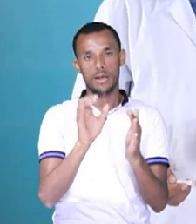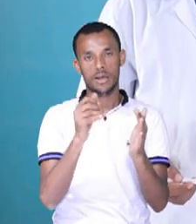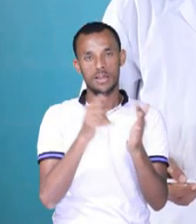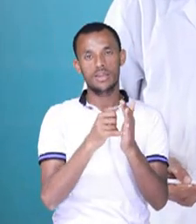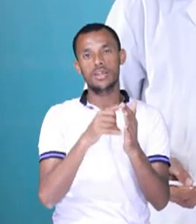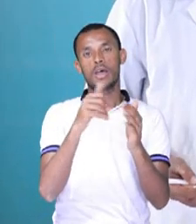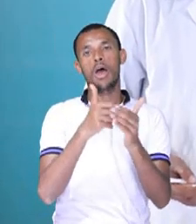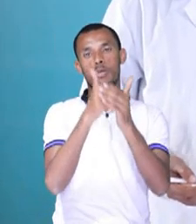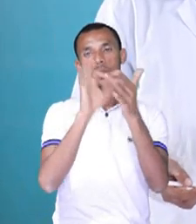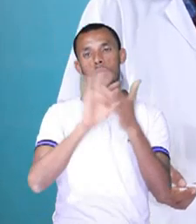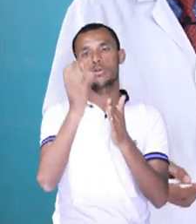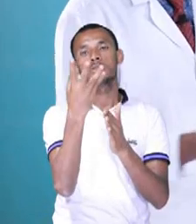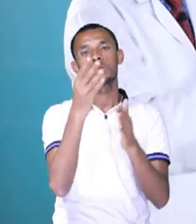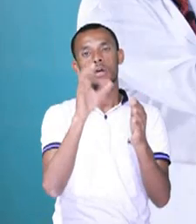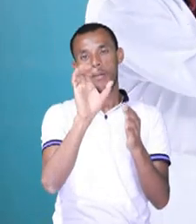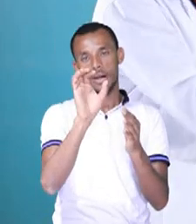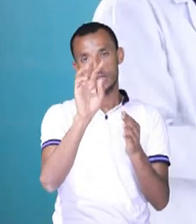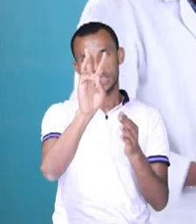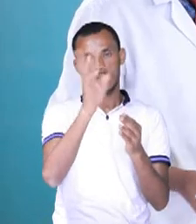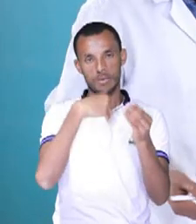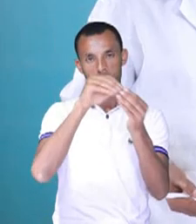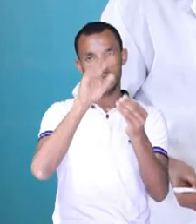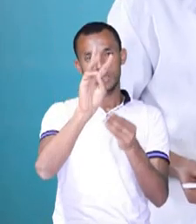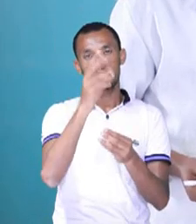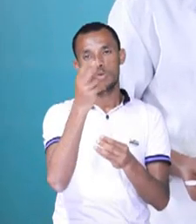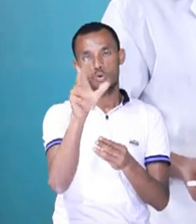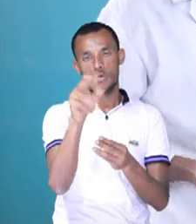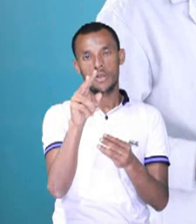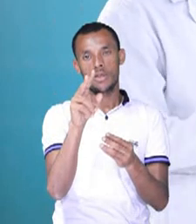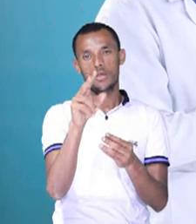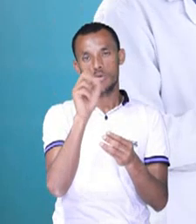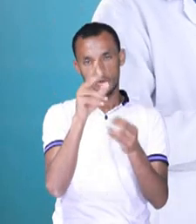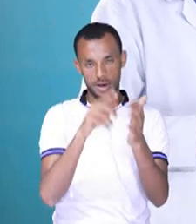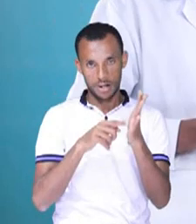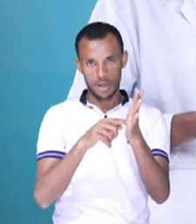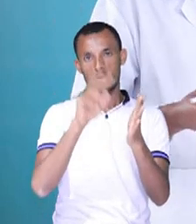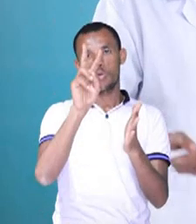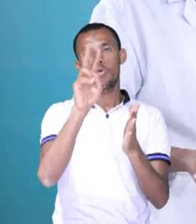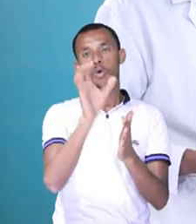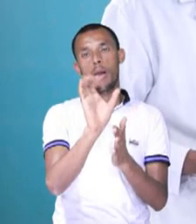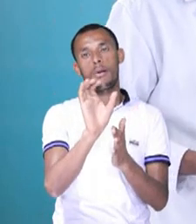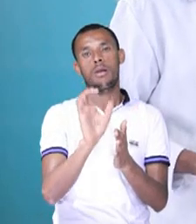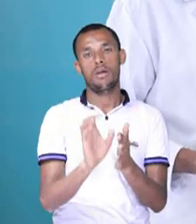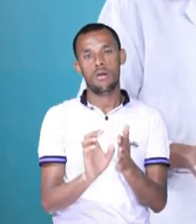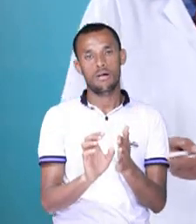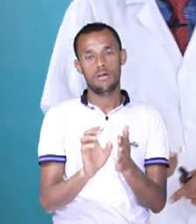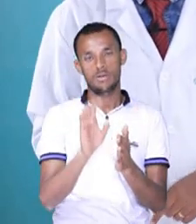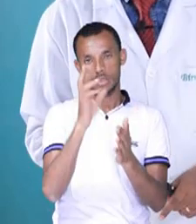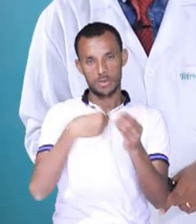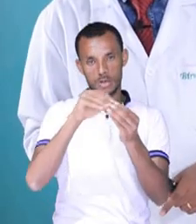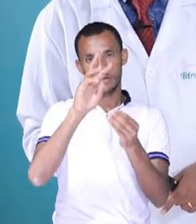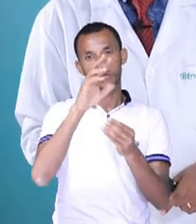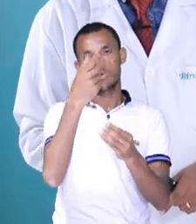number? 6. 6 plus 6, 12. 12 indicates 2 carbon. 6 plus 6, 12.